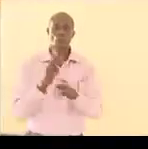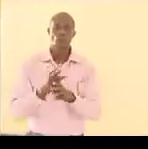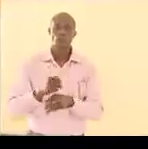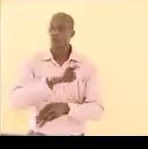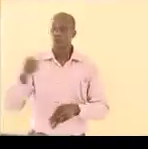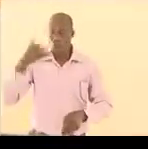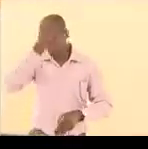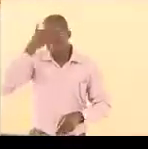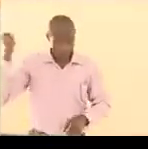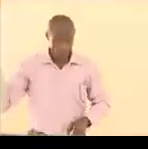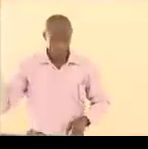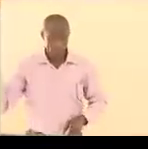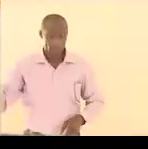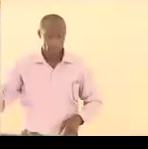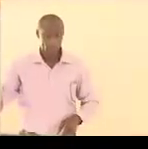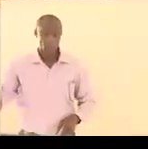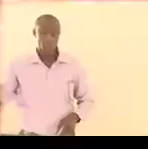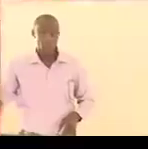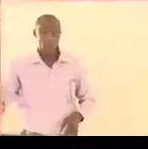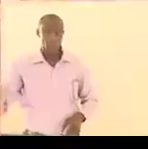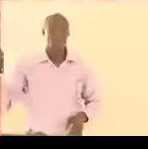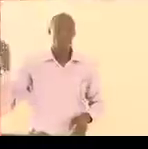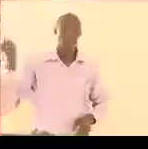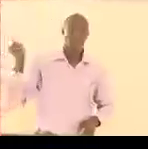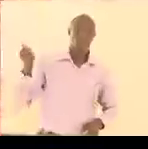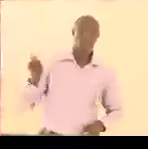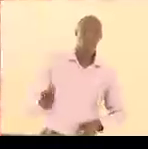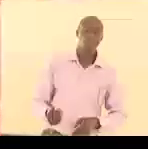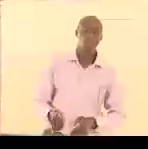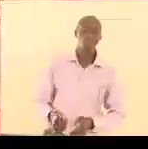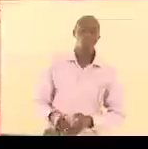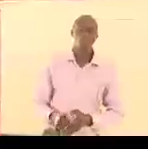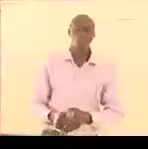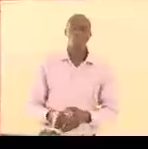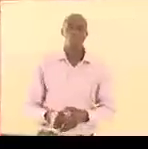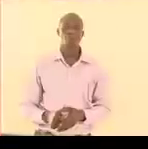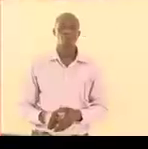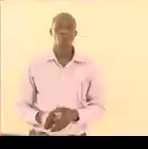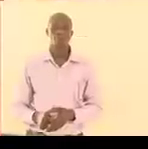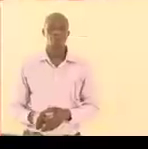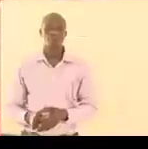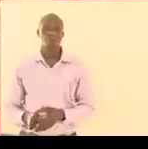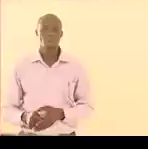forget. You will be riveted to this world. You know what rivet is?